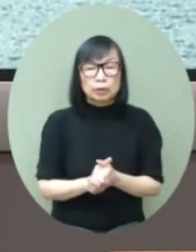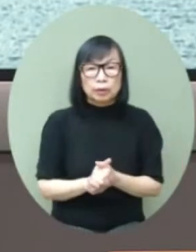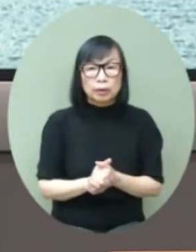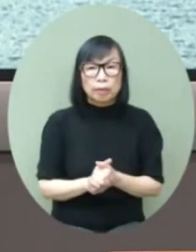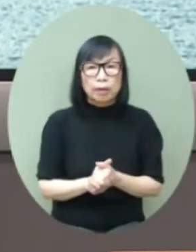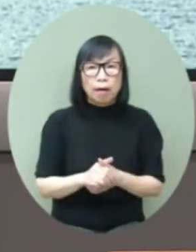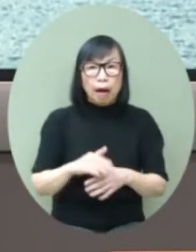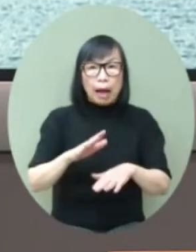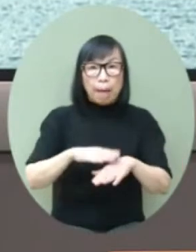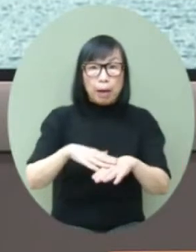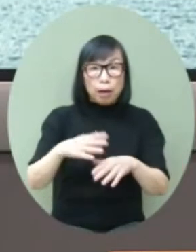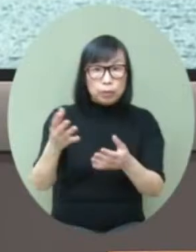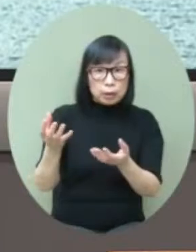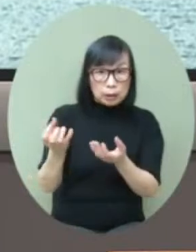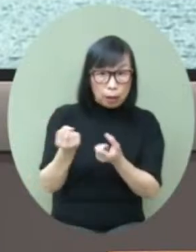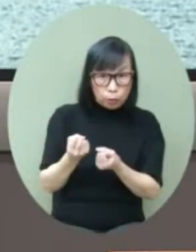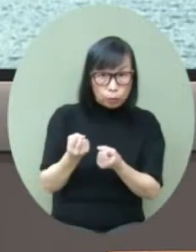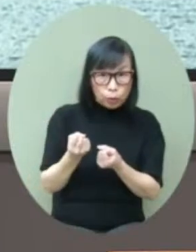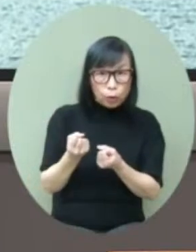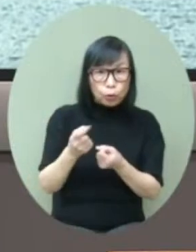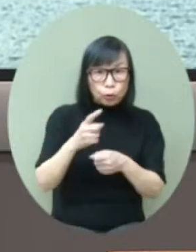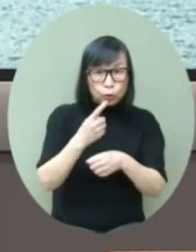be quarantined. We've just